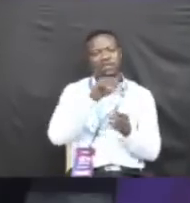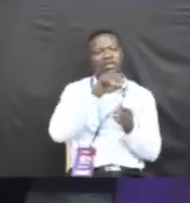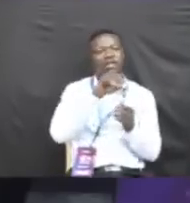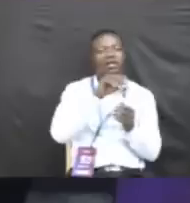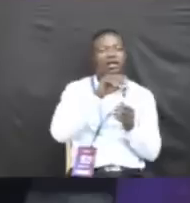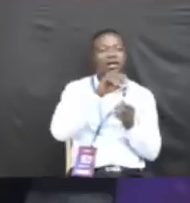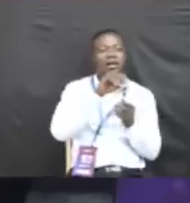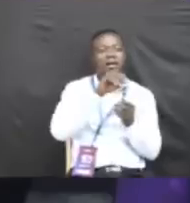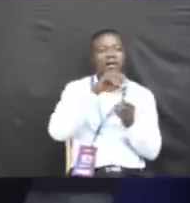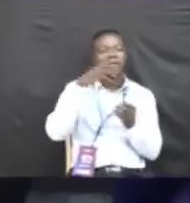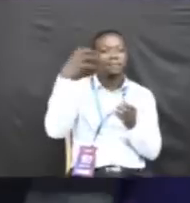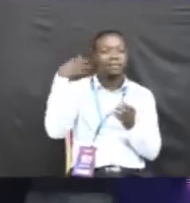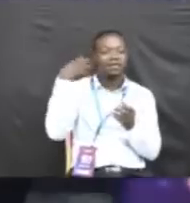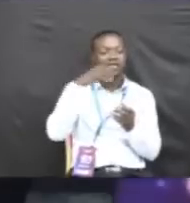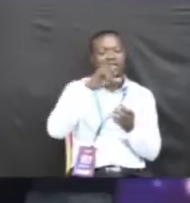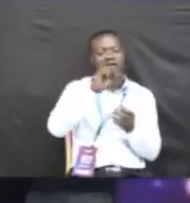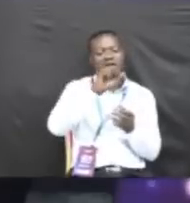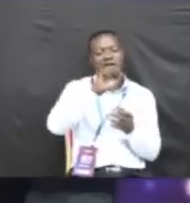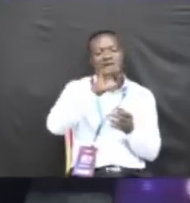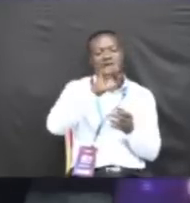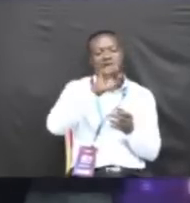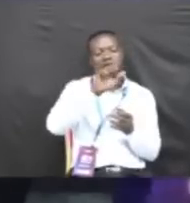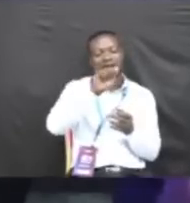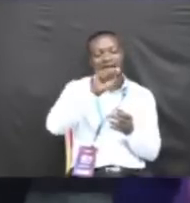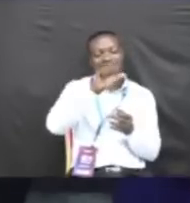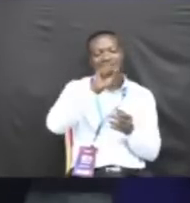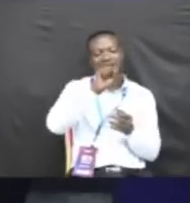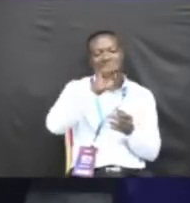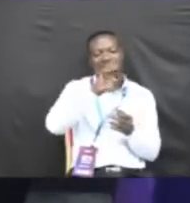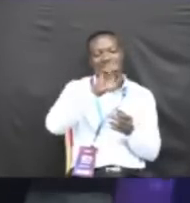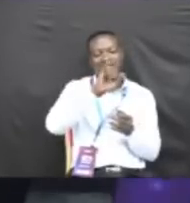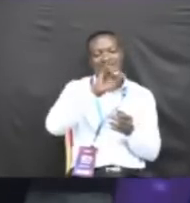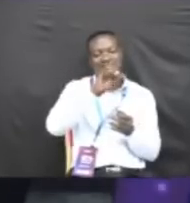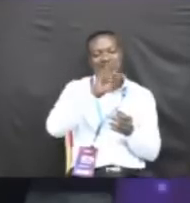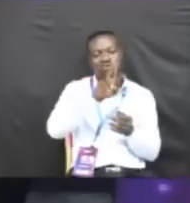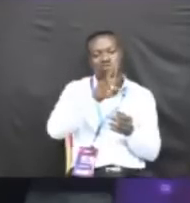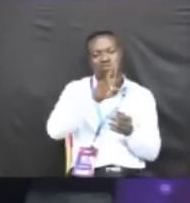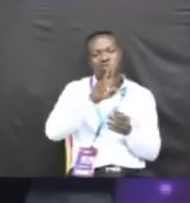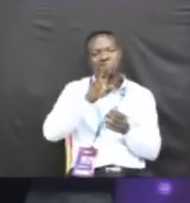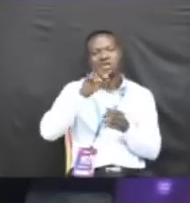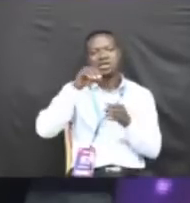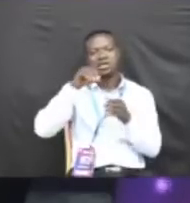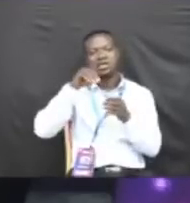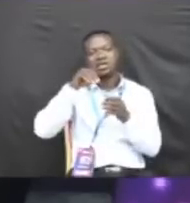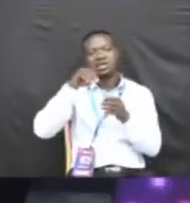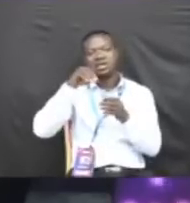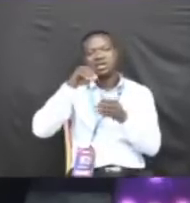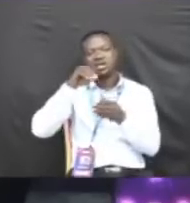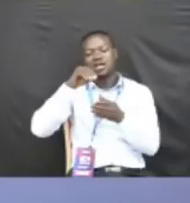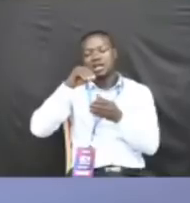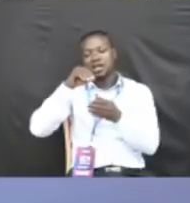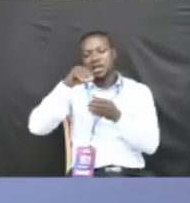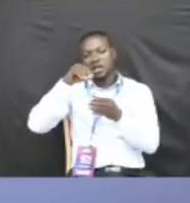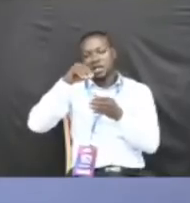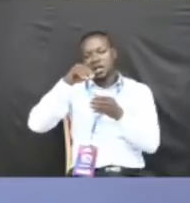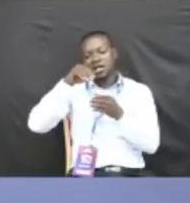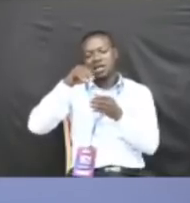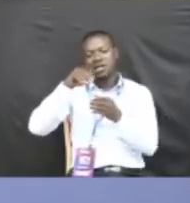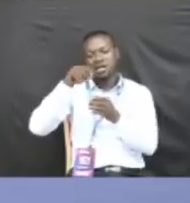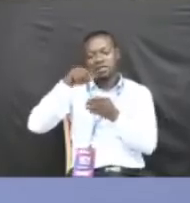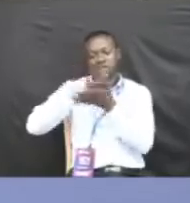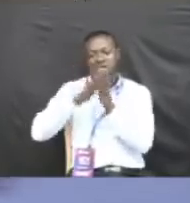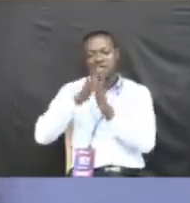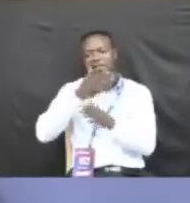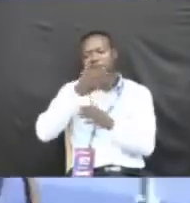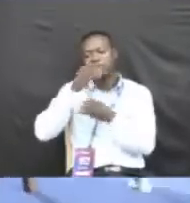Addison of the Pentecost University ALA emerged as the overall best graduating